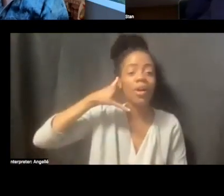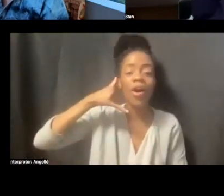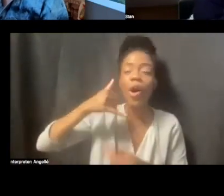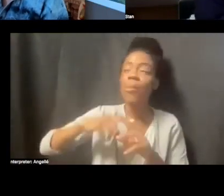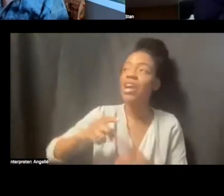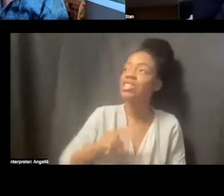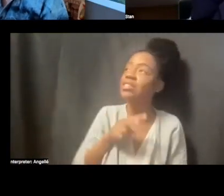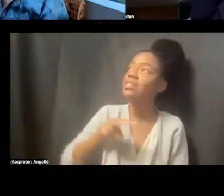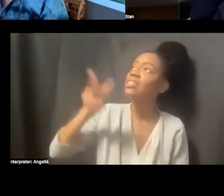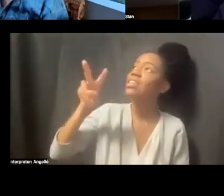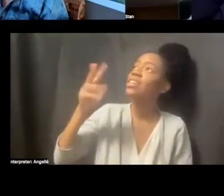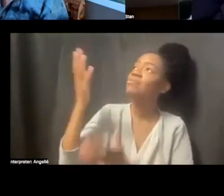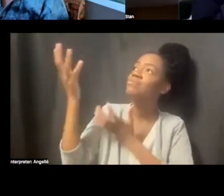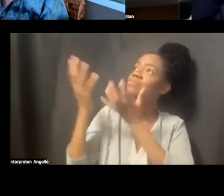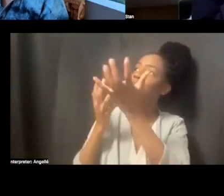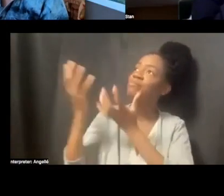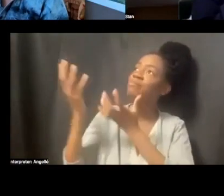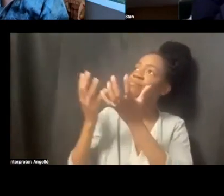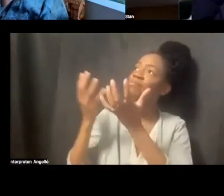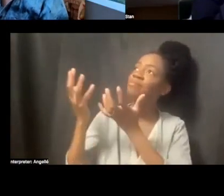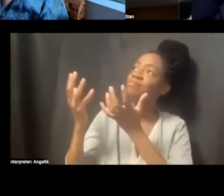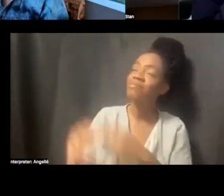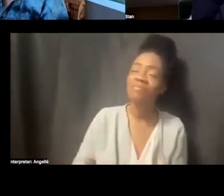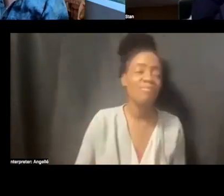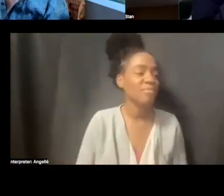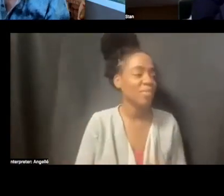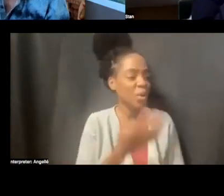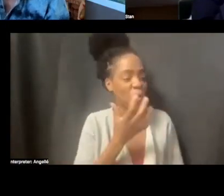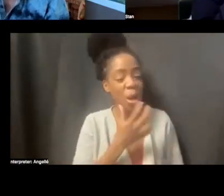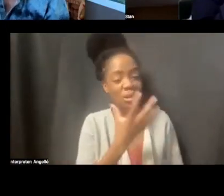look out. Beautiful. Look to the sky, yeah. It's beautiful.